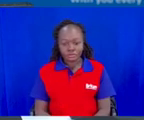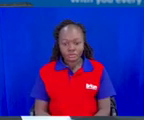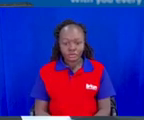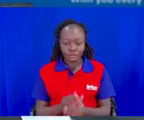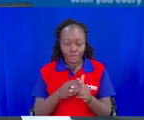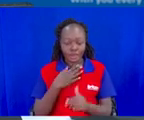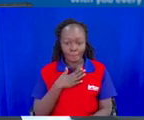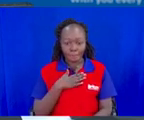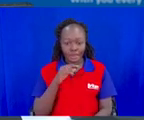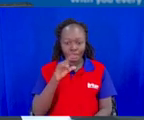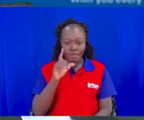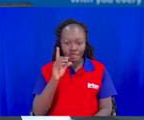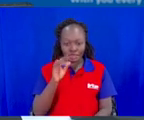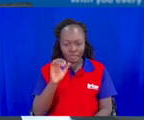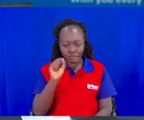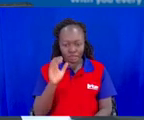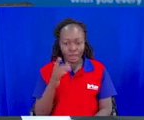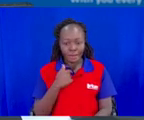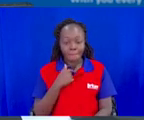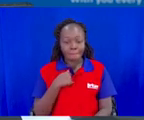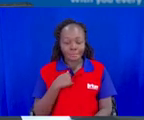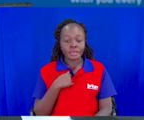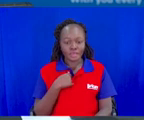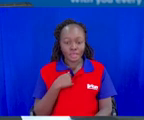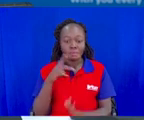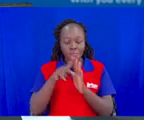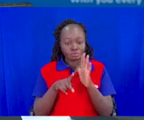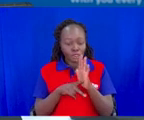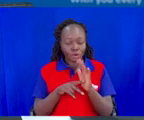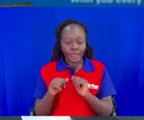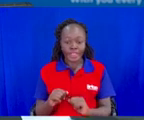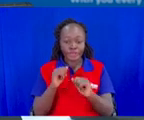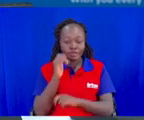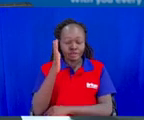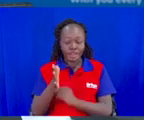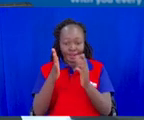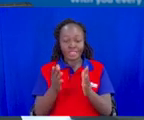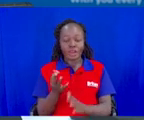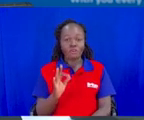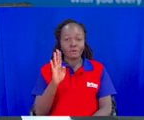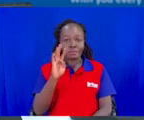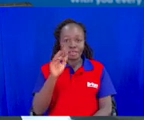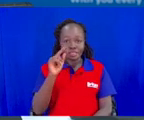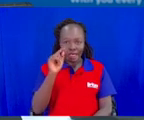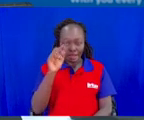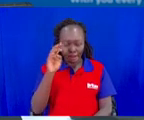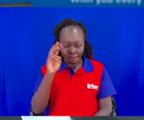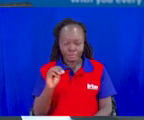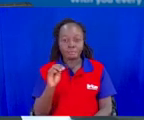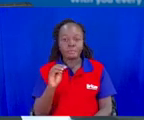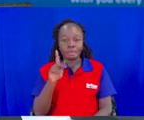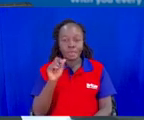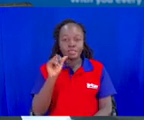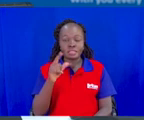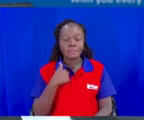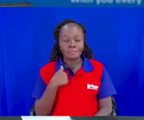is Gladys Karuri. I'm the Principal Executive Director of Britam PLC. I will chair